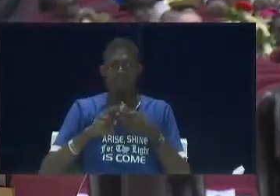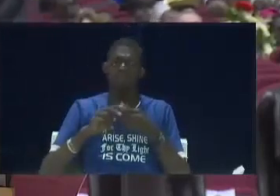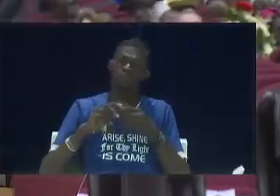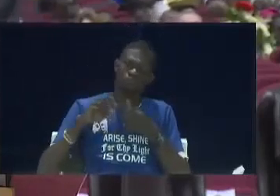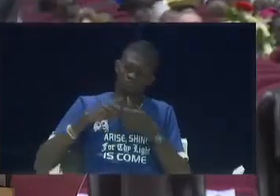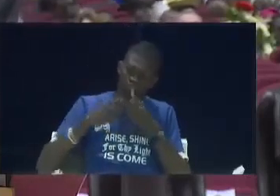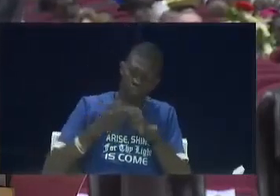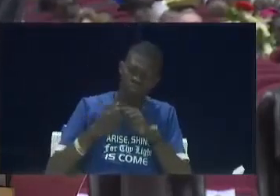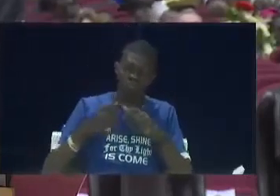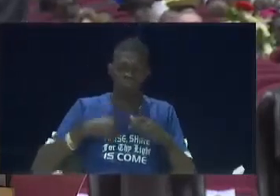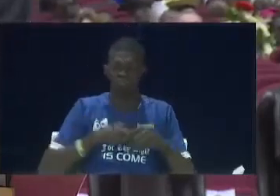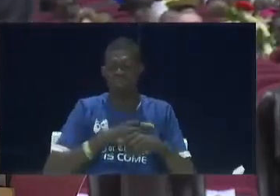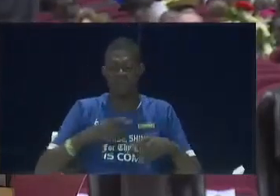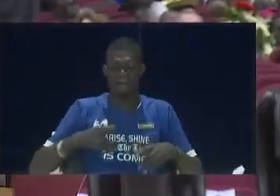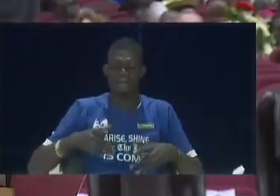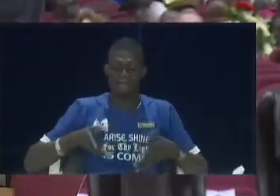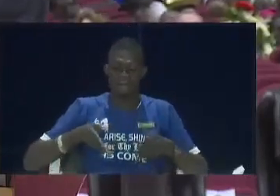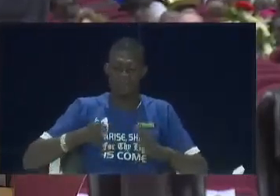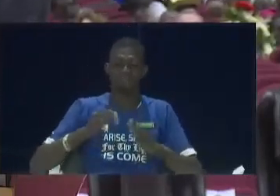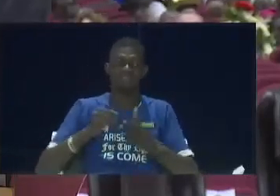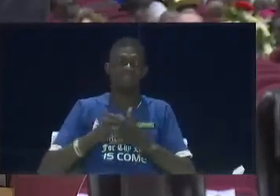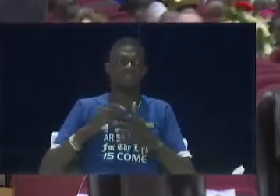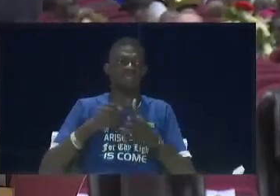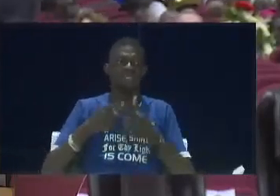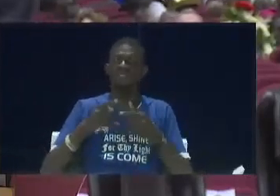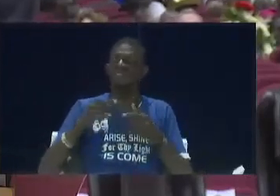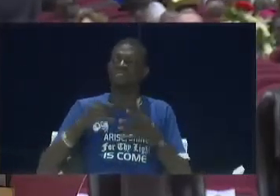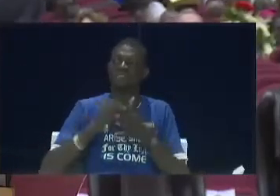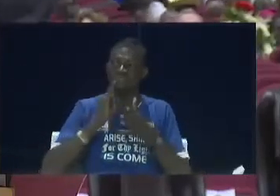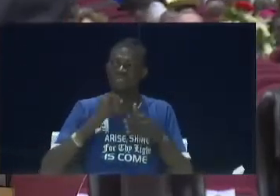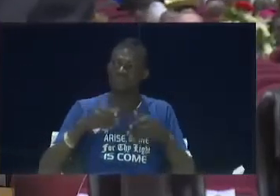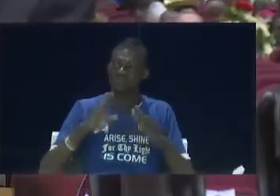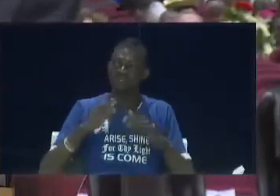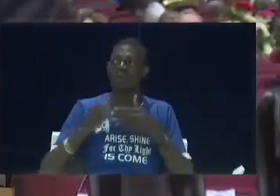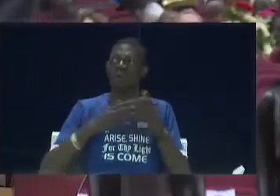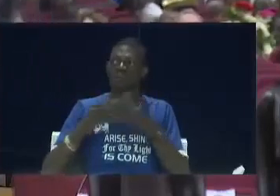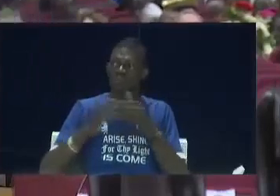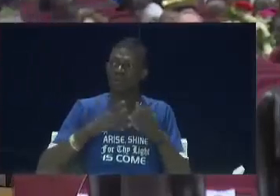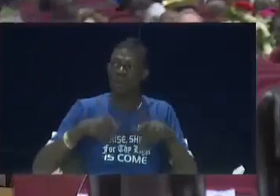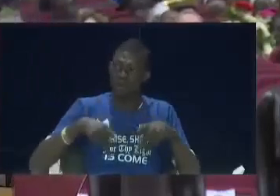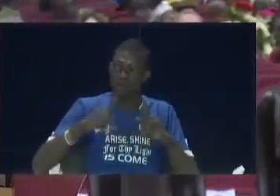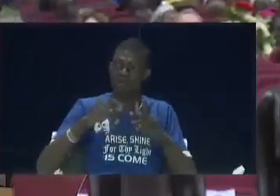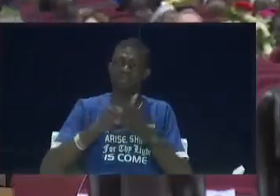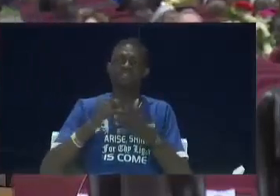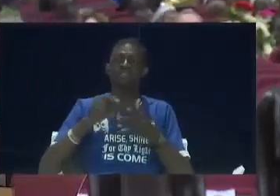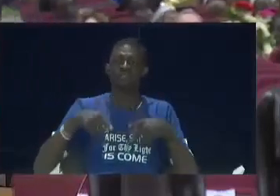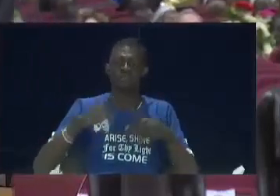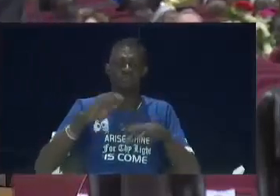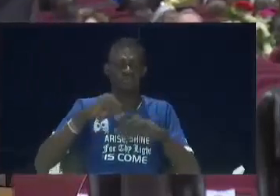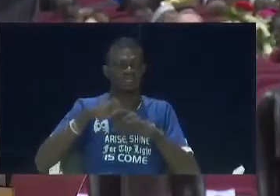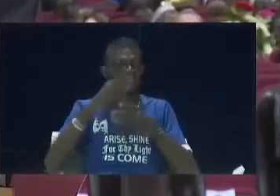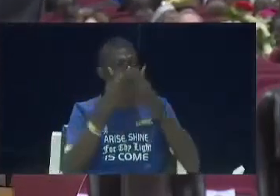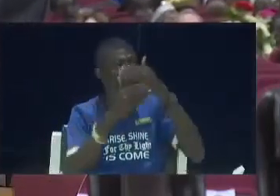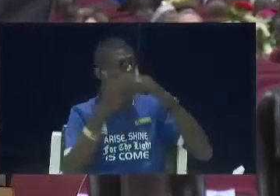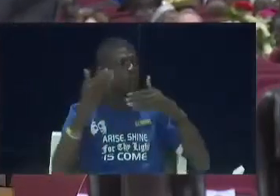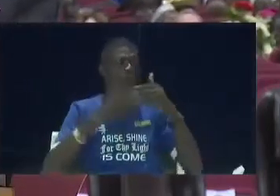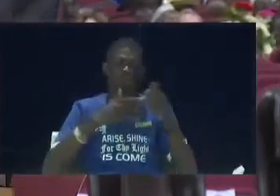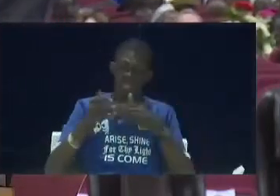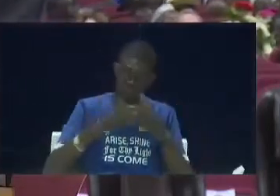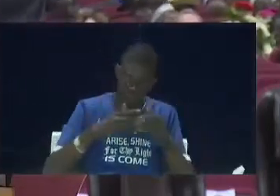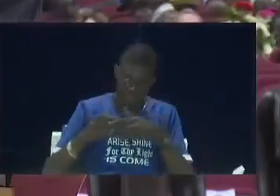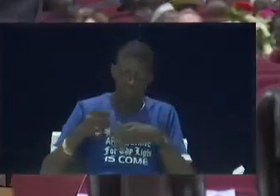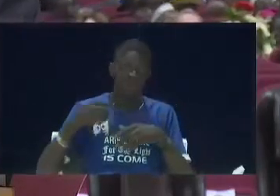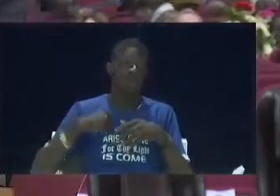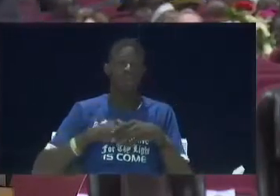we permit it, then it's permitted. Whatsoever we permit on earth is permitted in heaven. Whatsoever